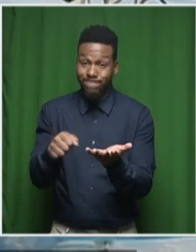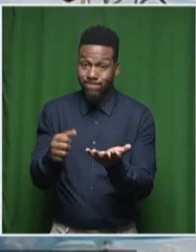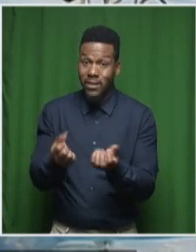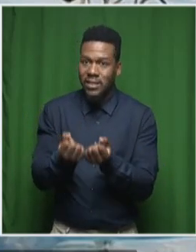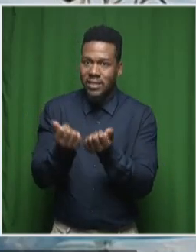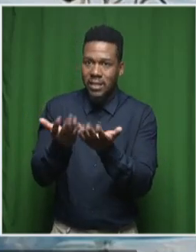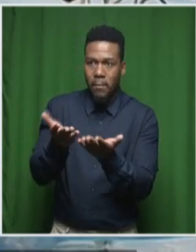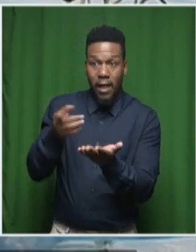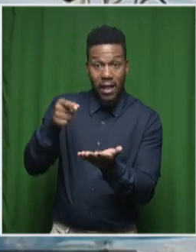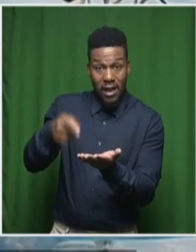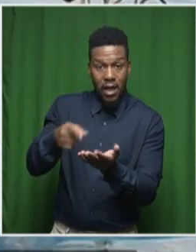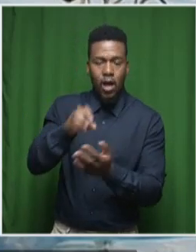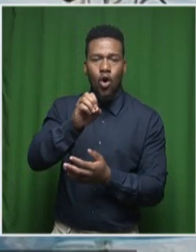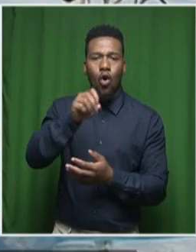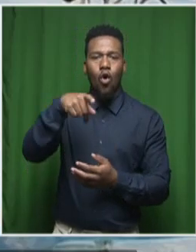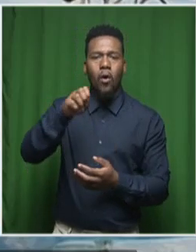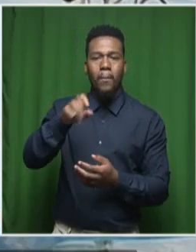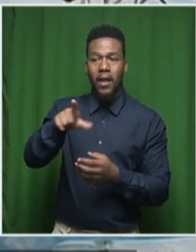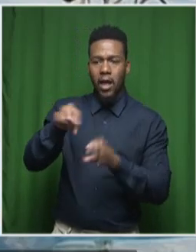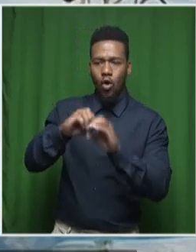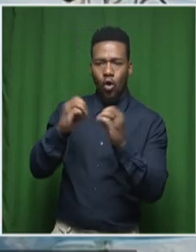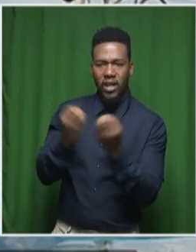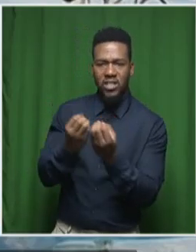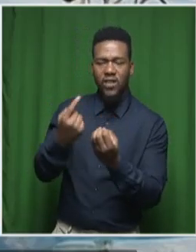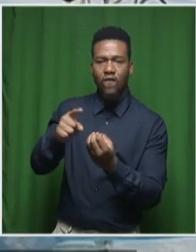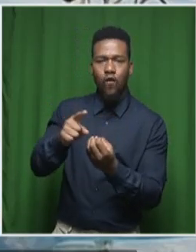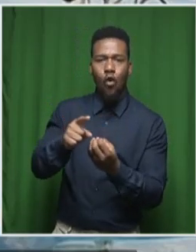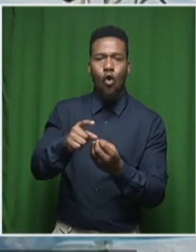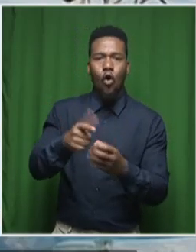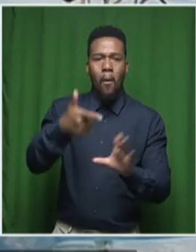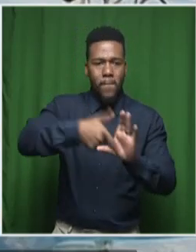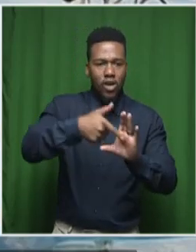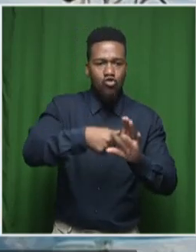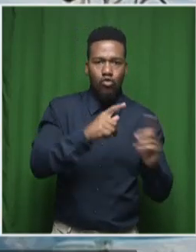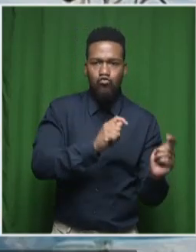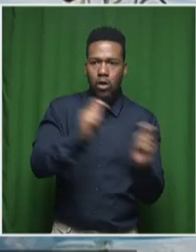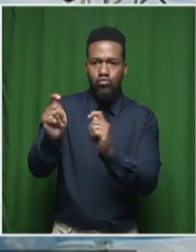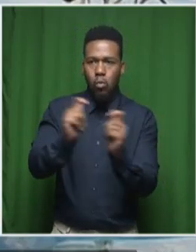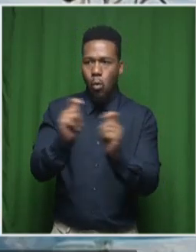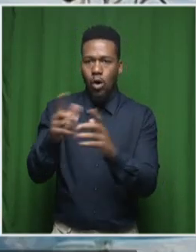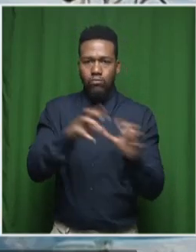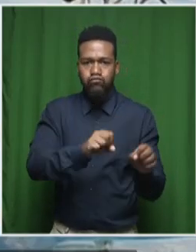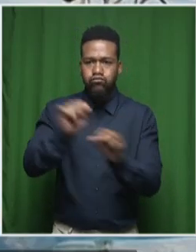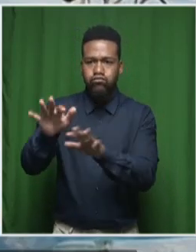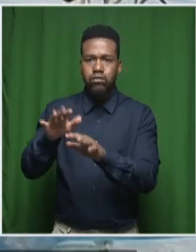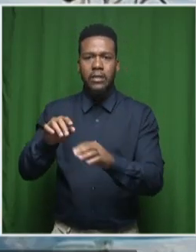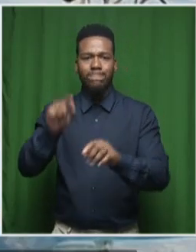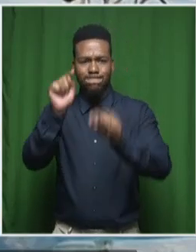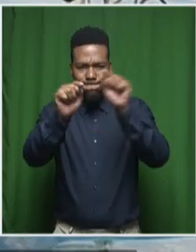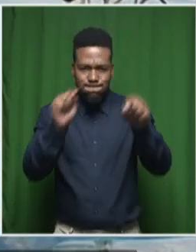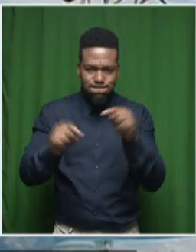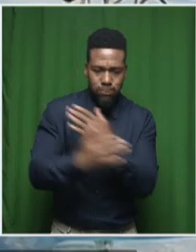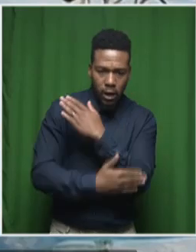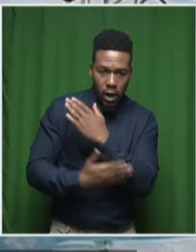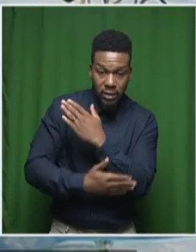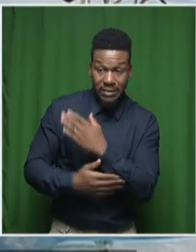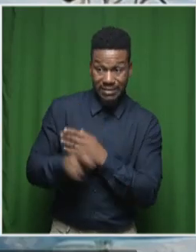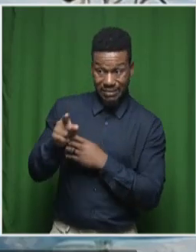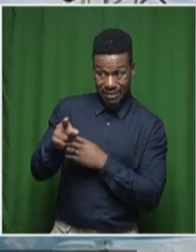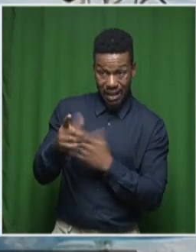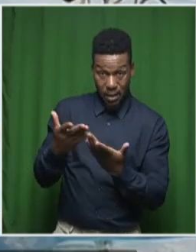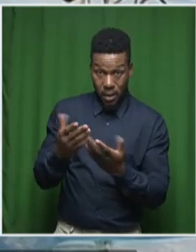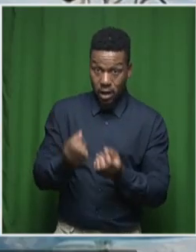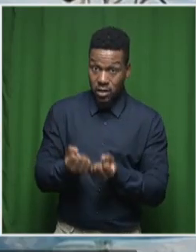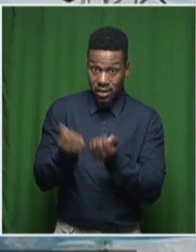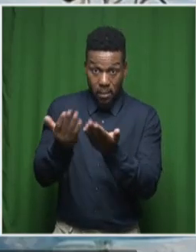the Organization for Petroleum Exporting Countries, really whether they increase supply into the market or they do